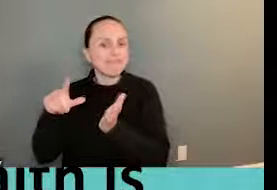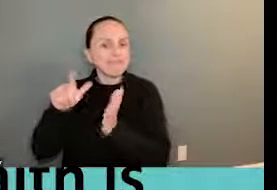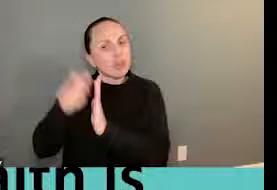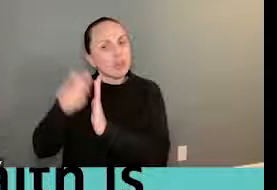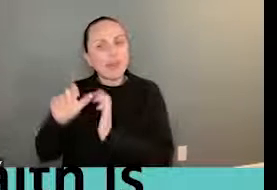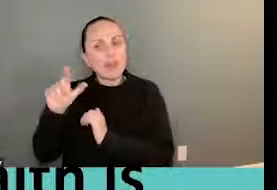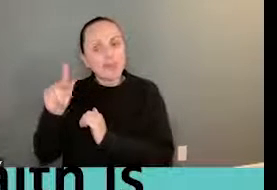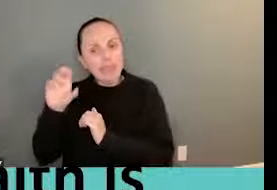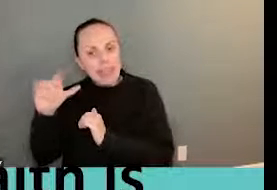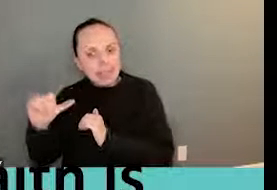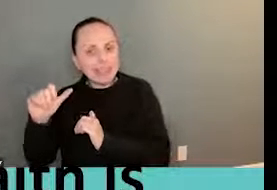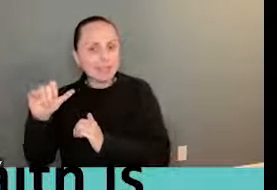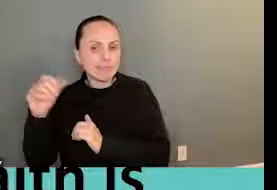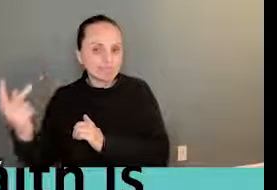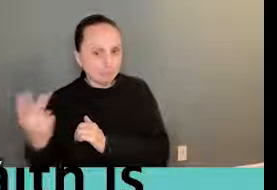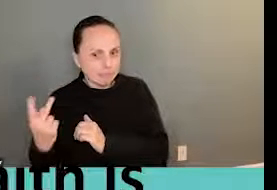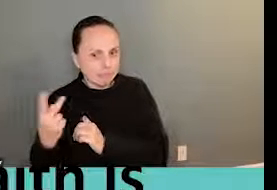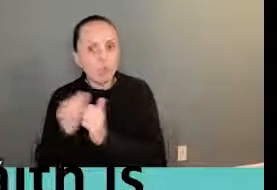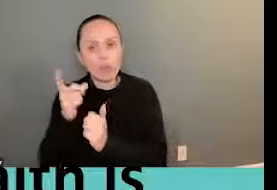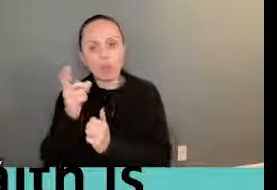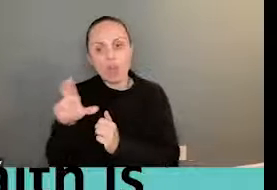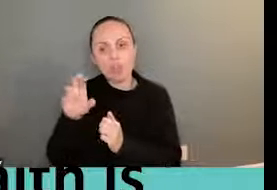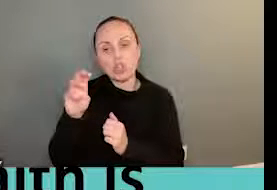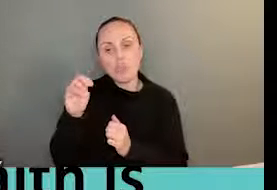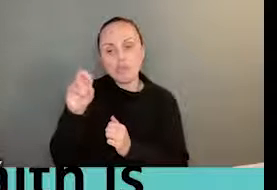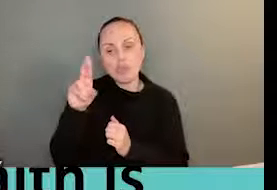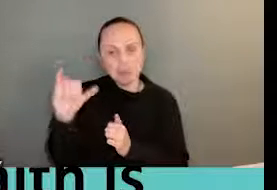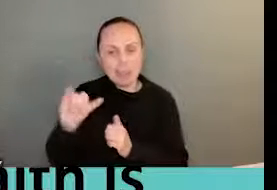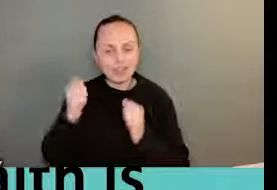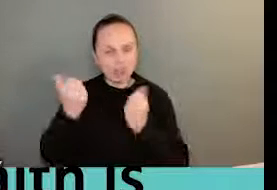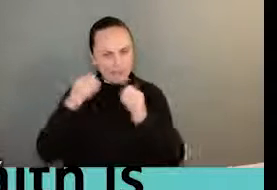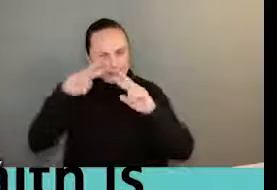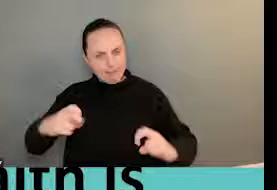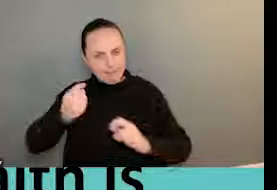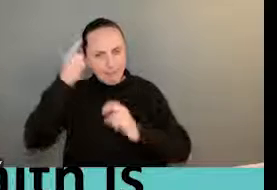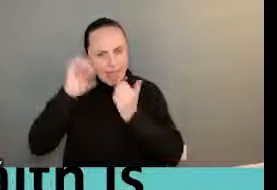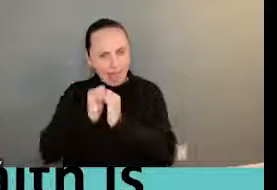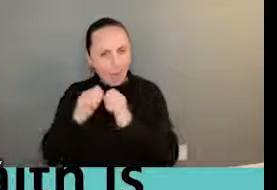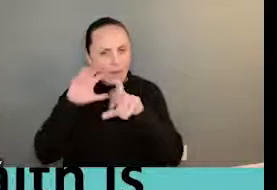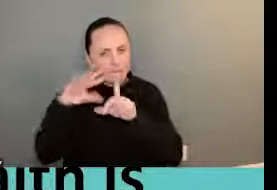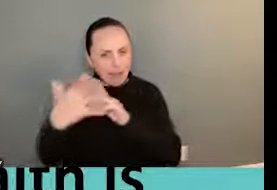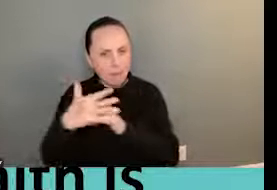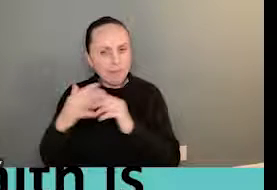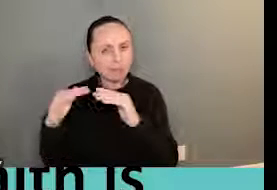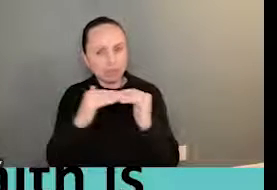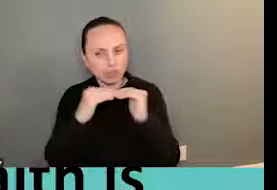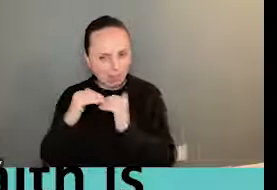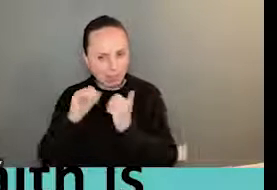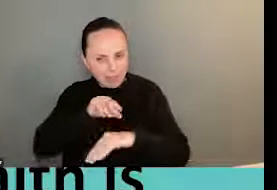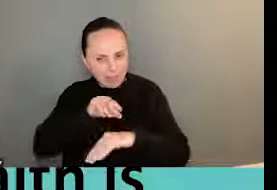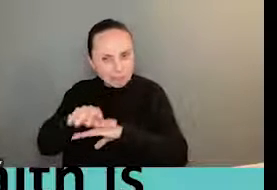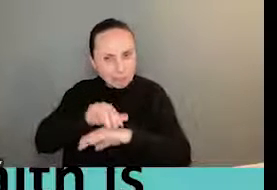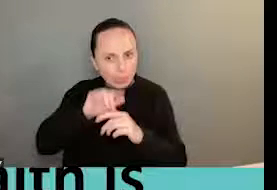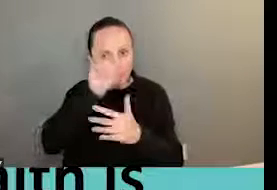with Dr. Maureen Murray and trying to understand how One Health and environmental justice intimately intersect with each other.